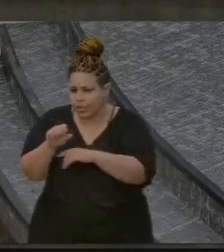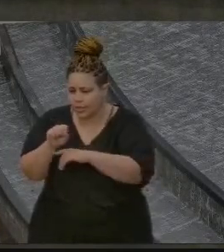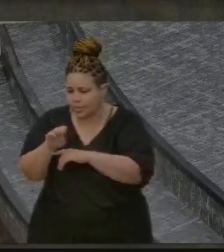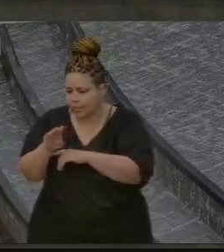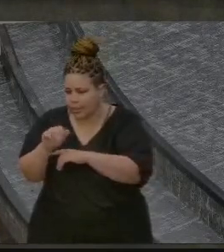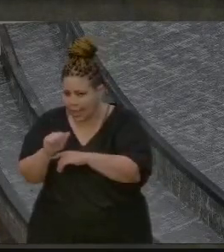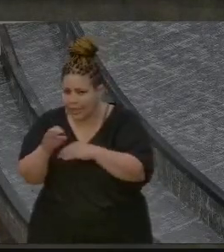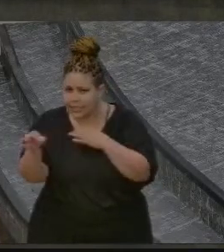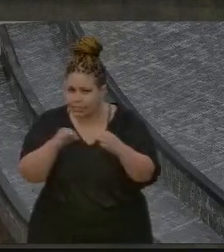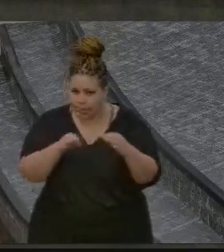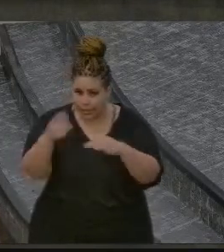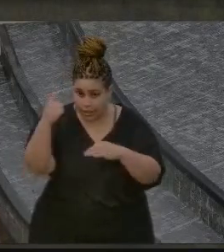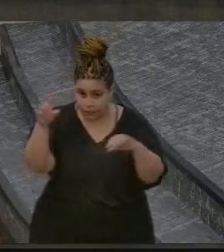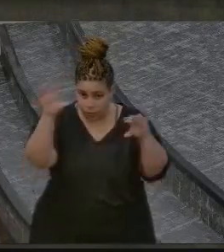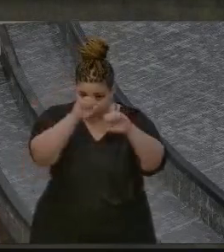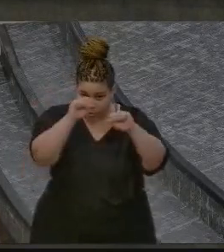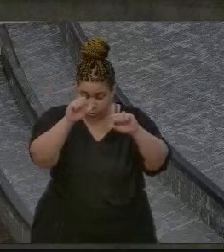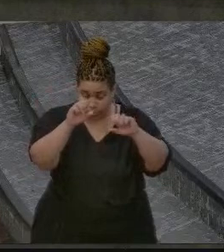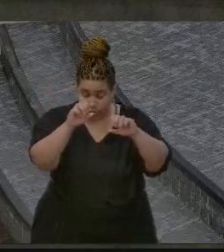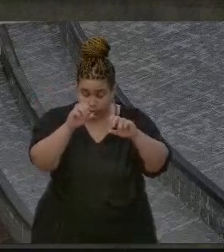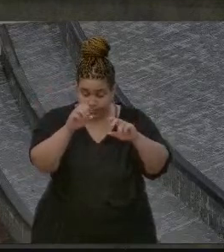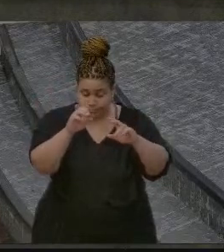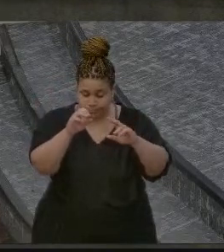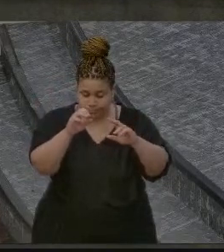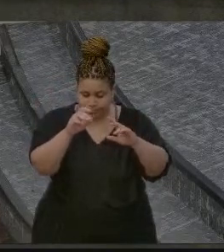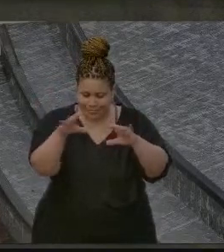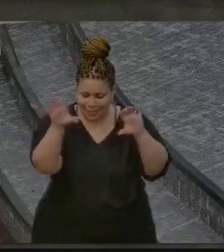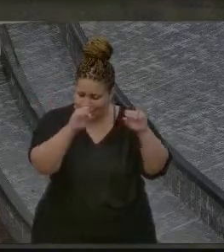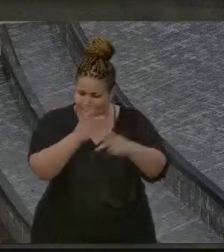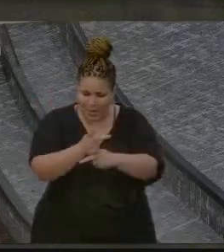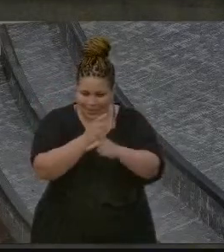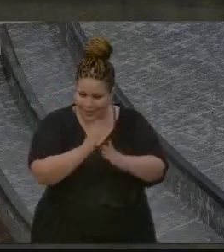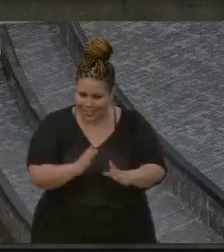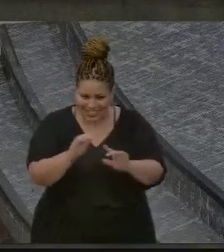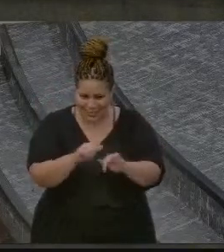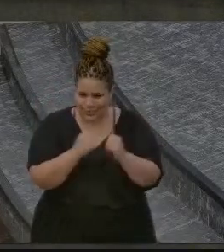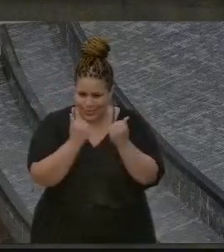the Superintendent's Association on that call.